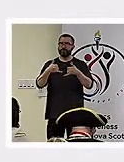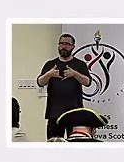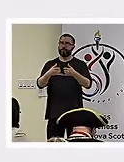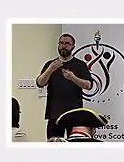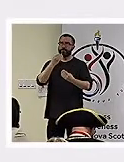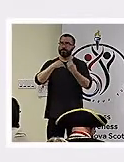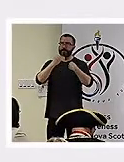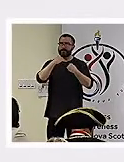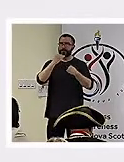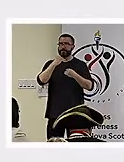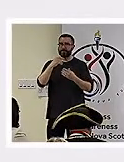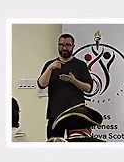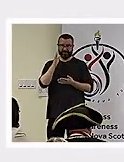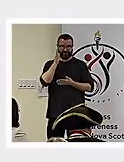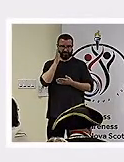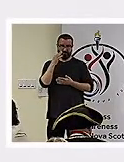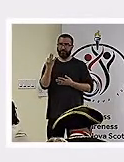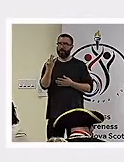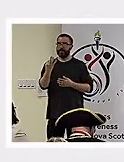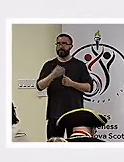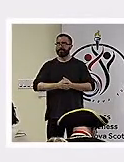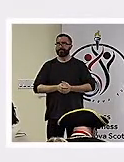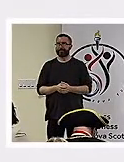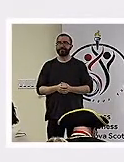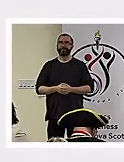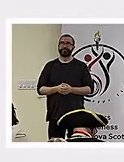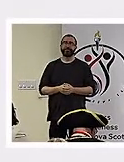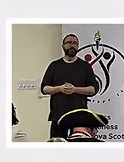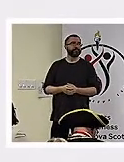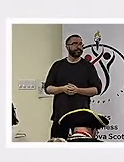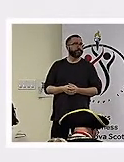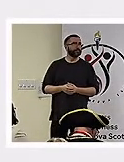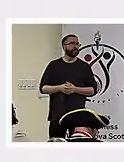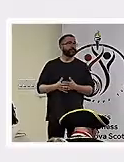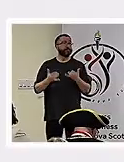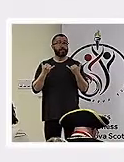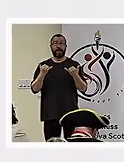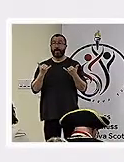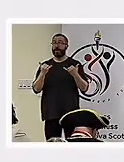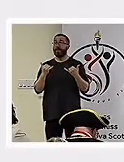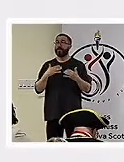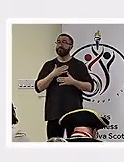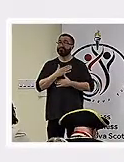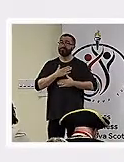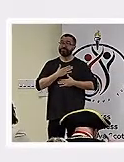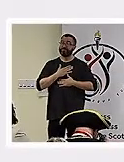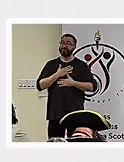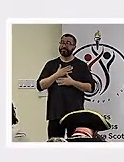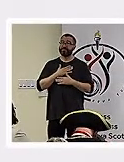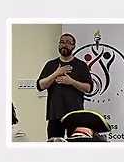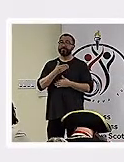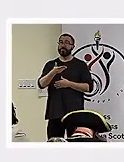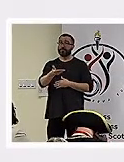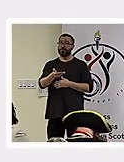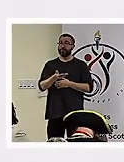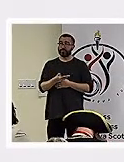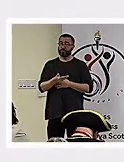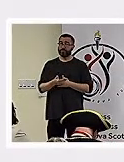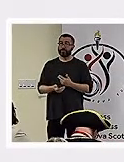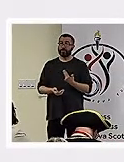well. It is now my pleasure to also introduce